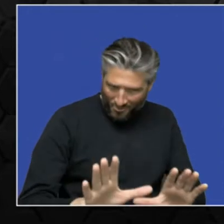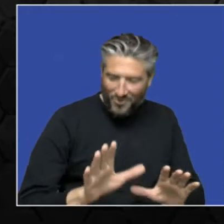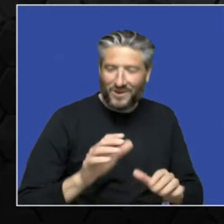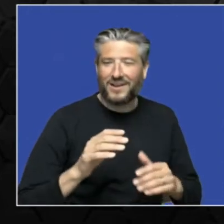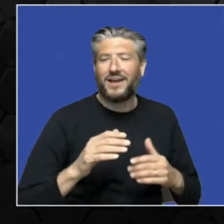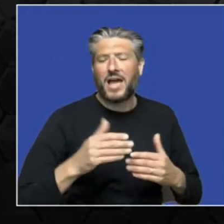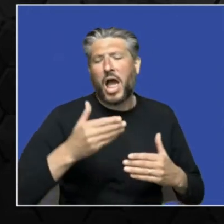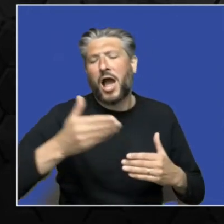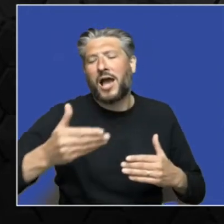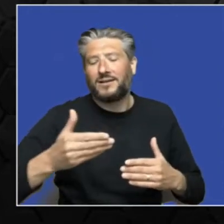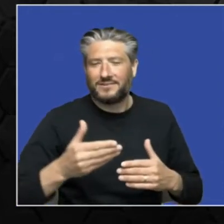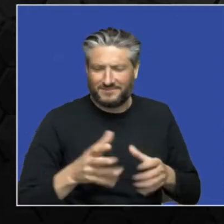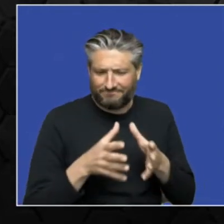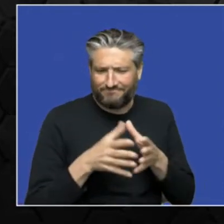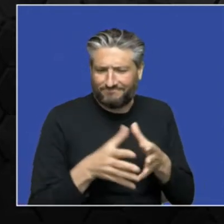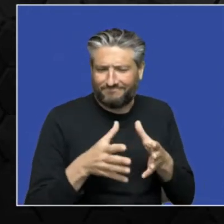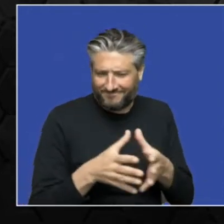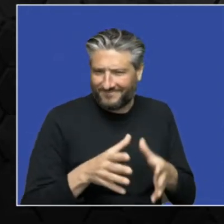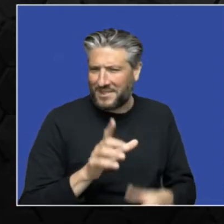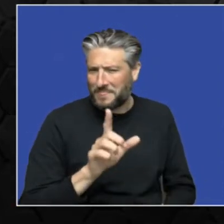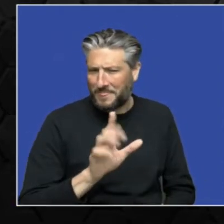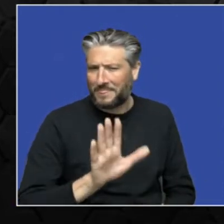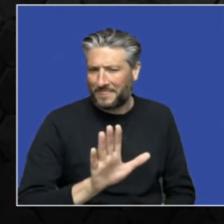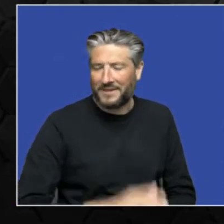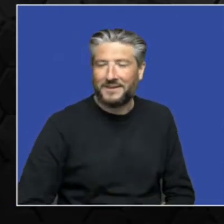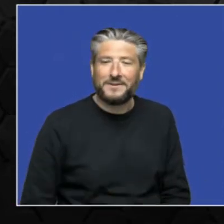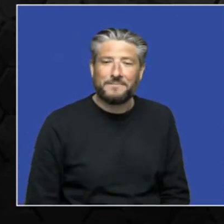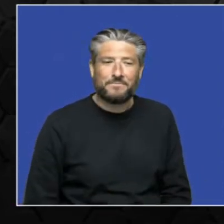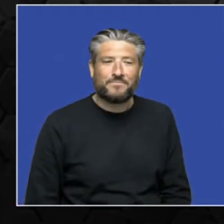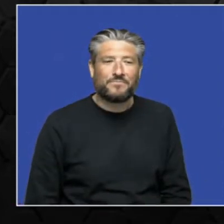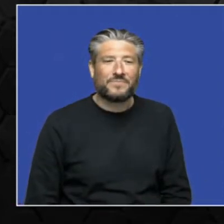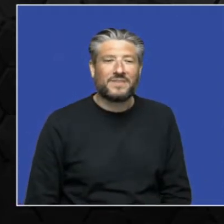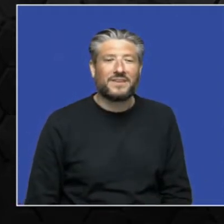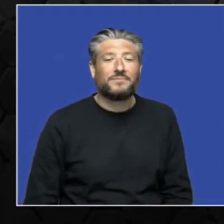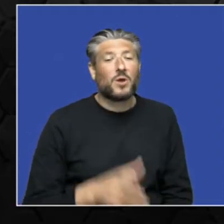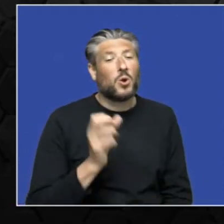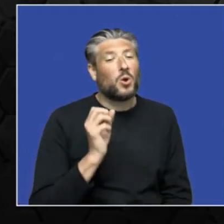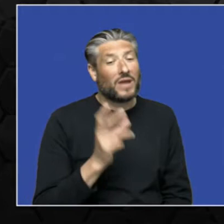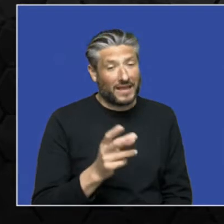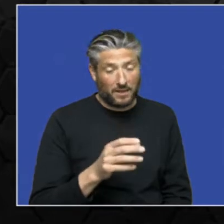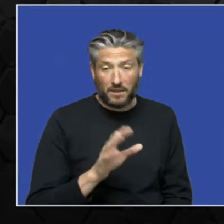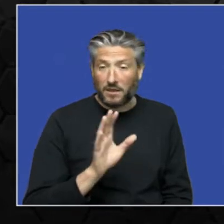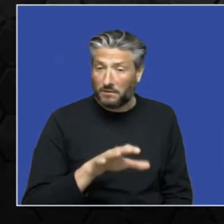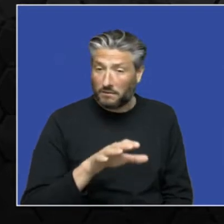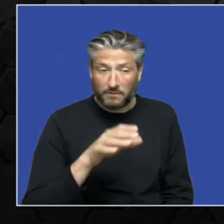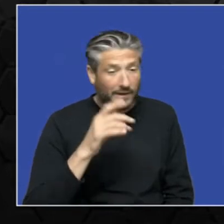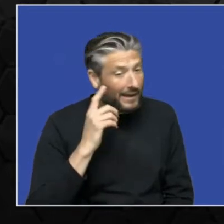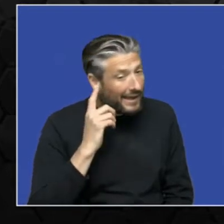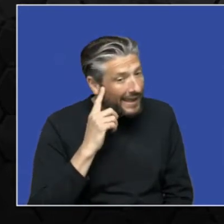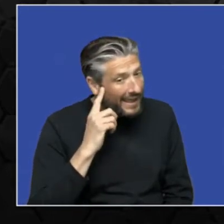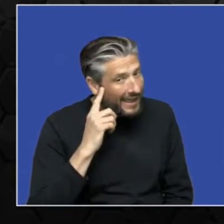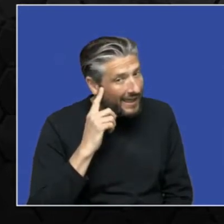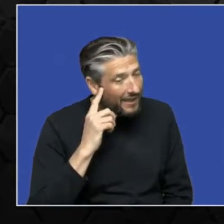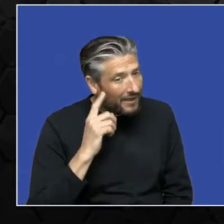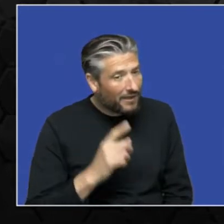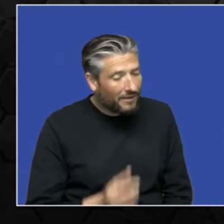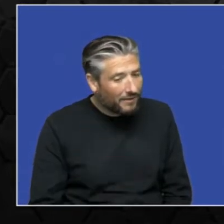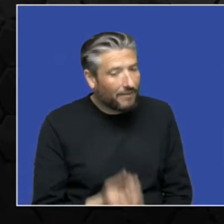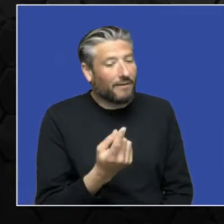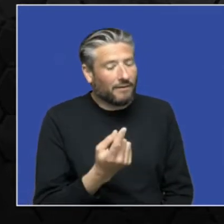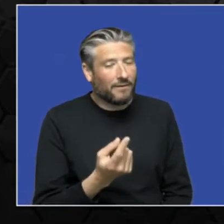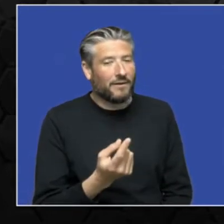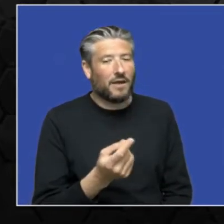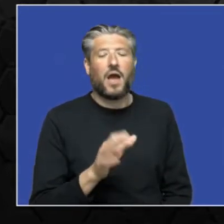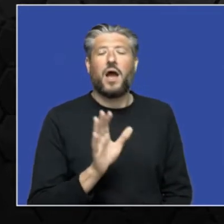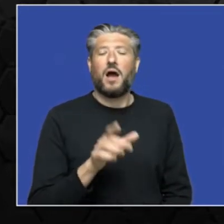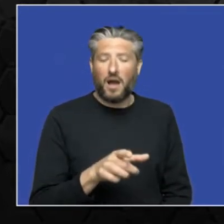fine. Maybe you could hear the nice chime sound, which is Loeb letting us know that it